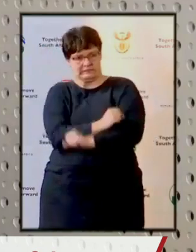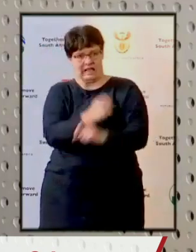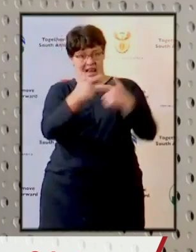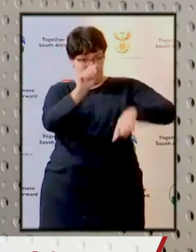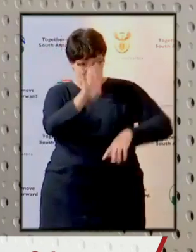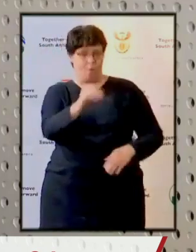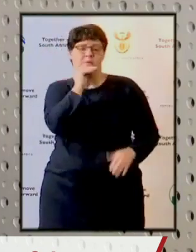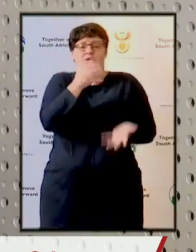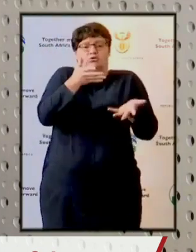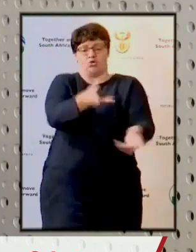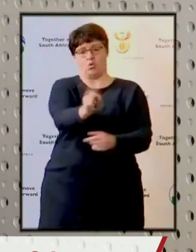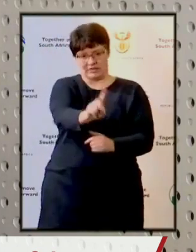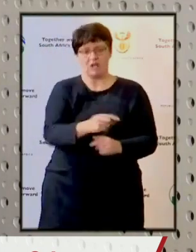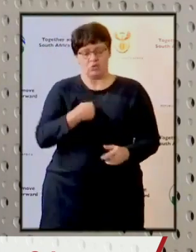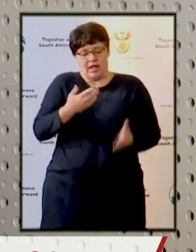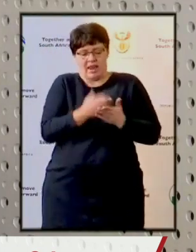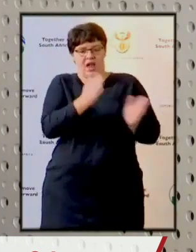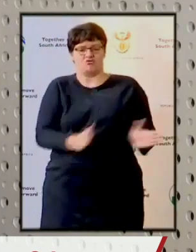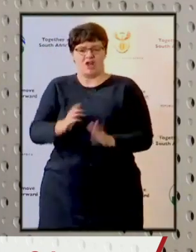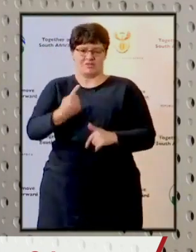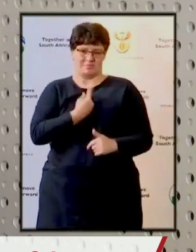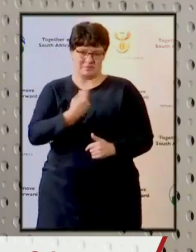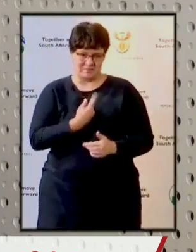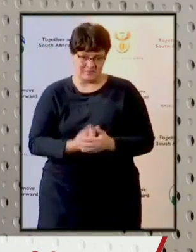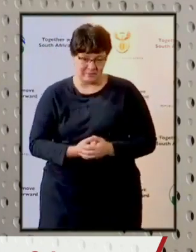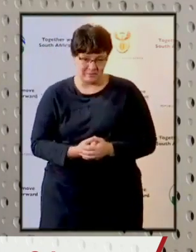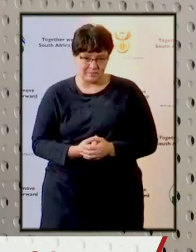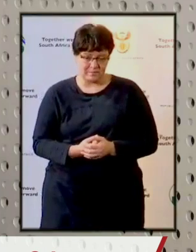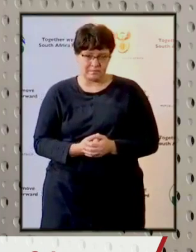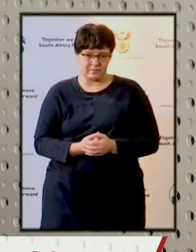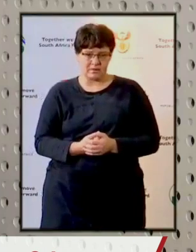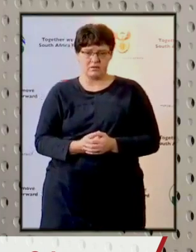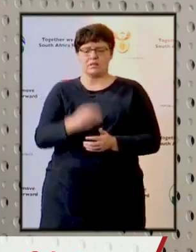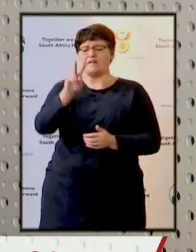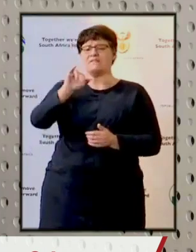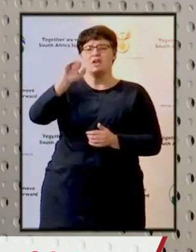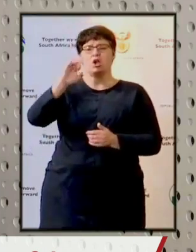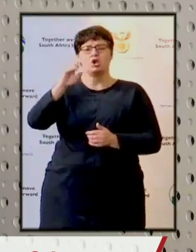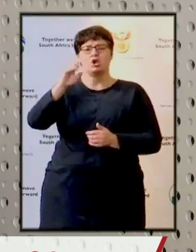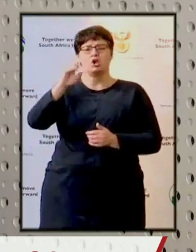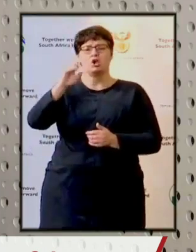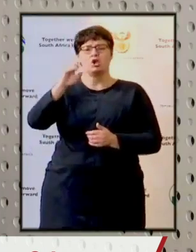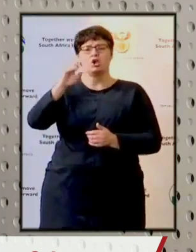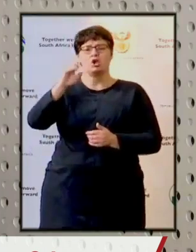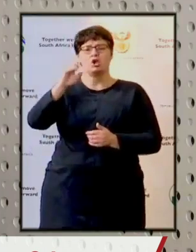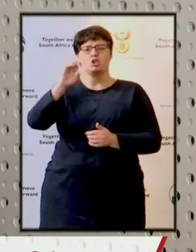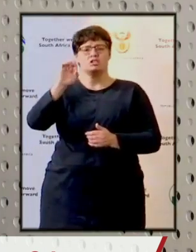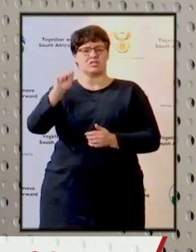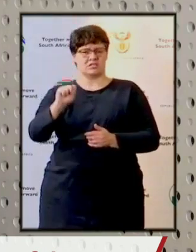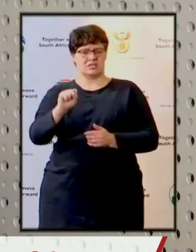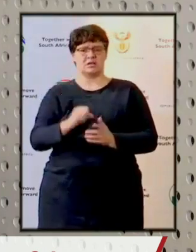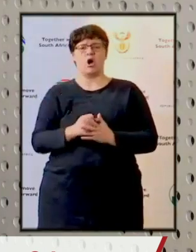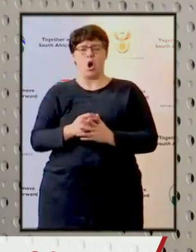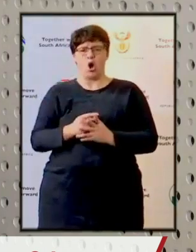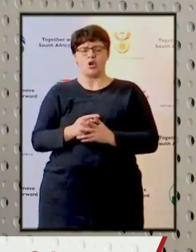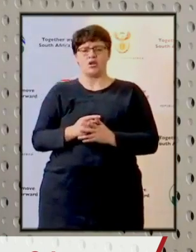necessary arrangements. On Vickers Burger's question on